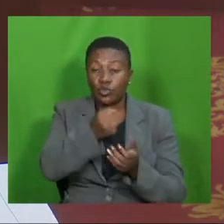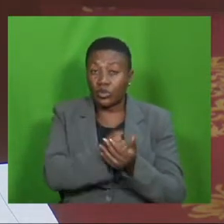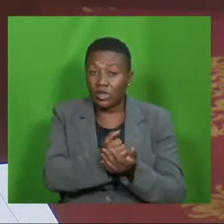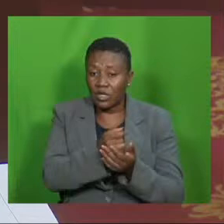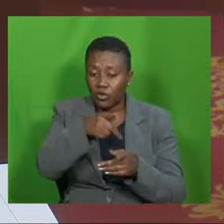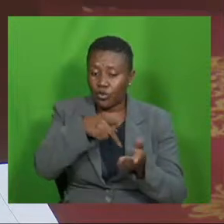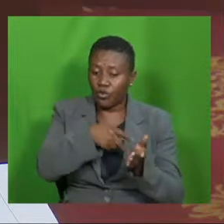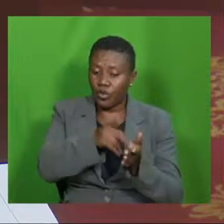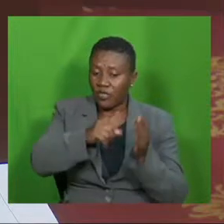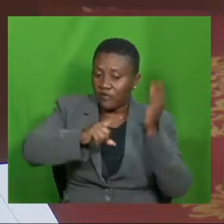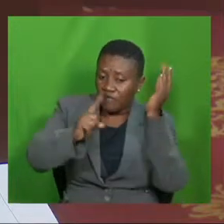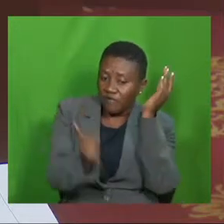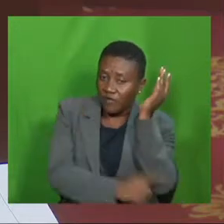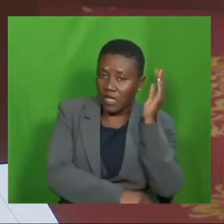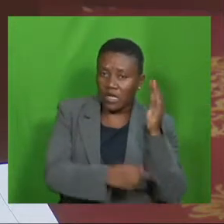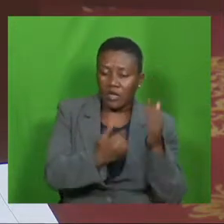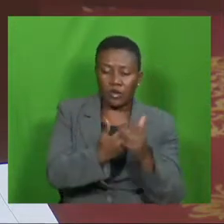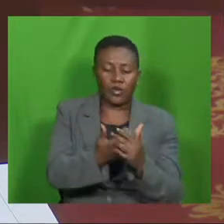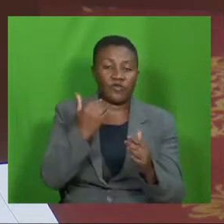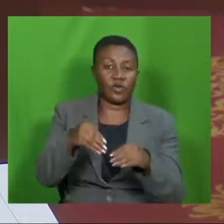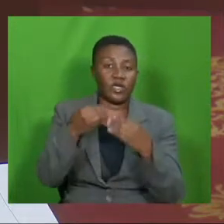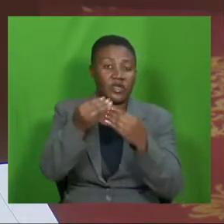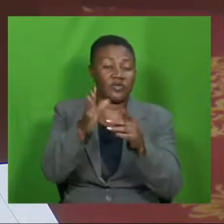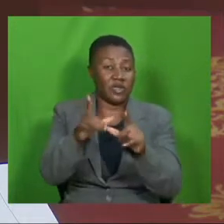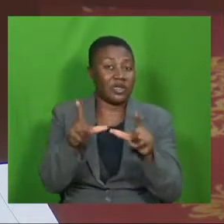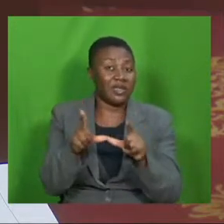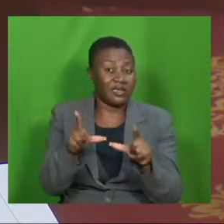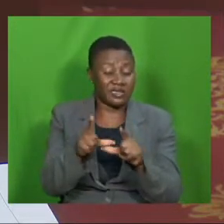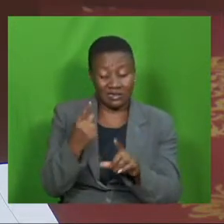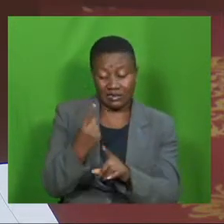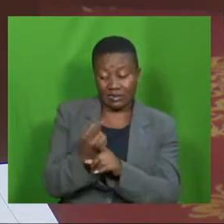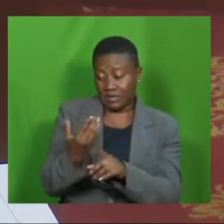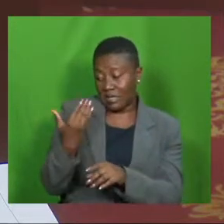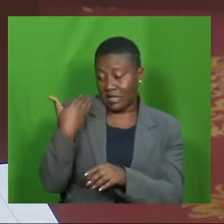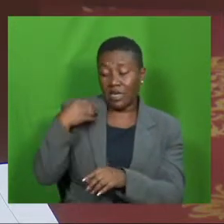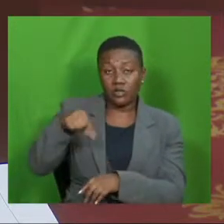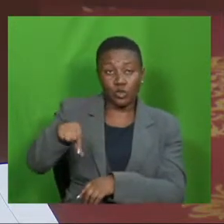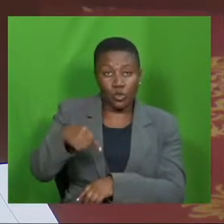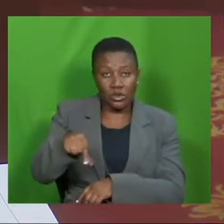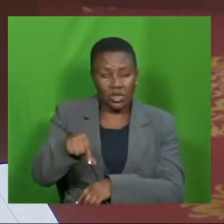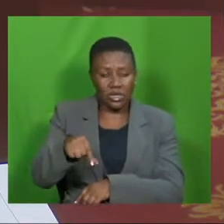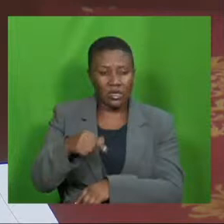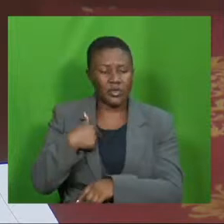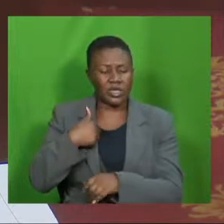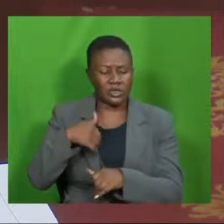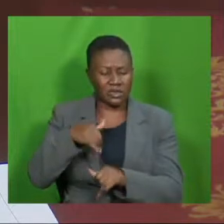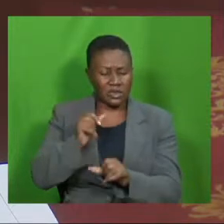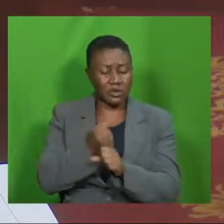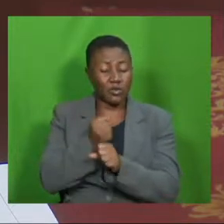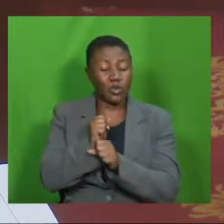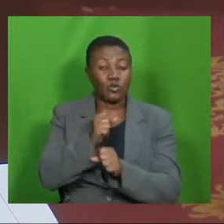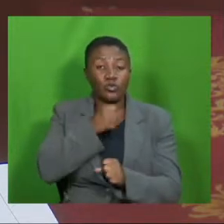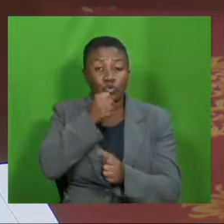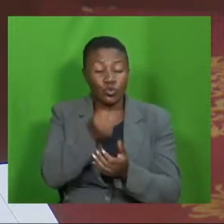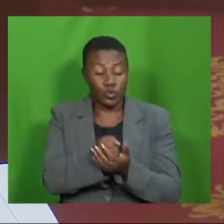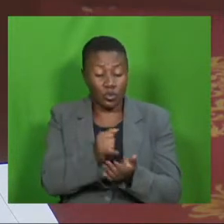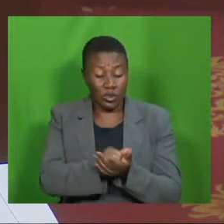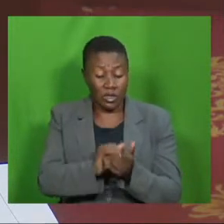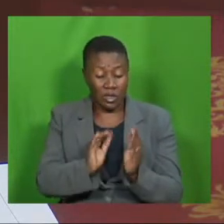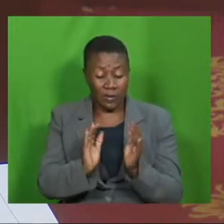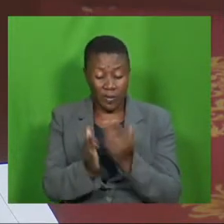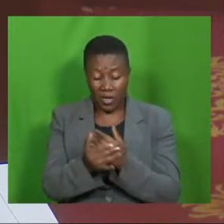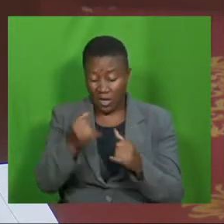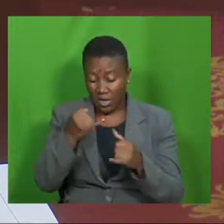giving their license just this last quarter. And I'm still going to make sure that by the end of this quarter, if